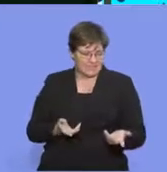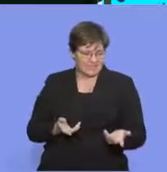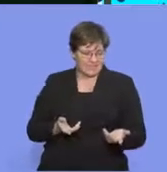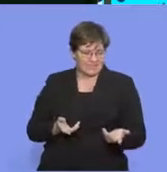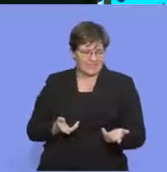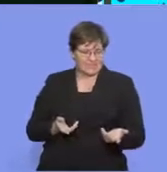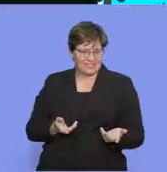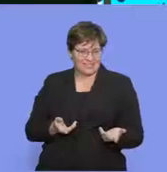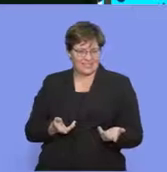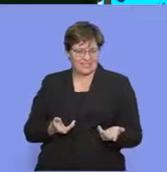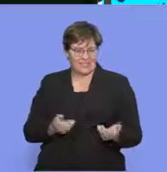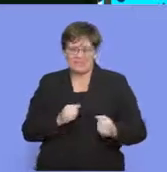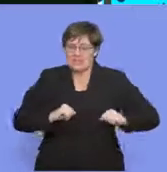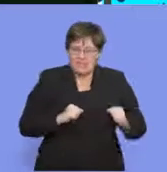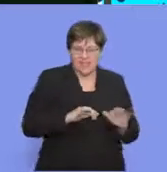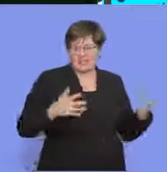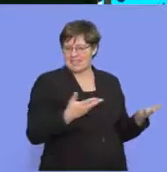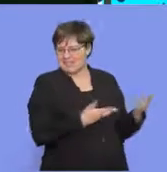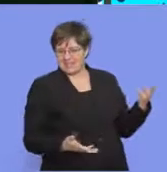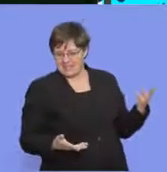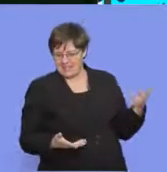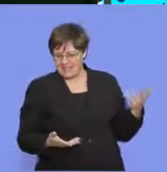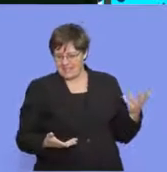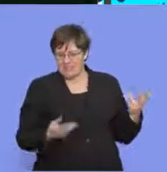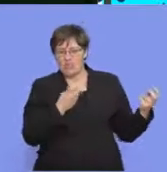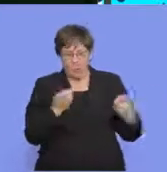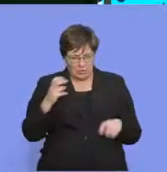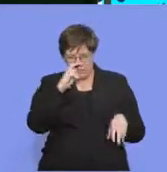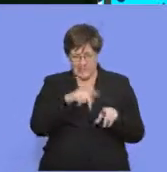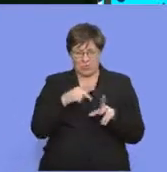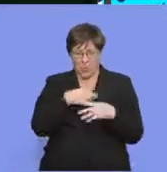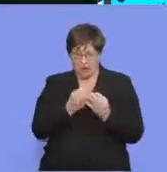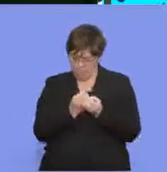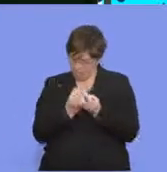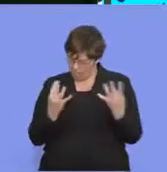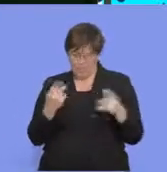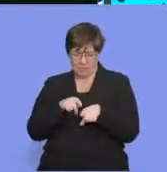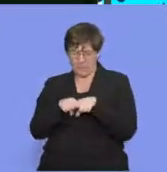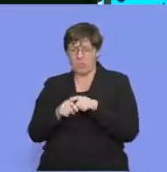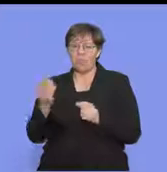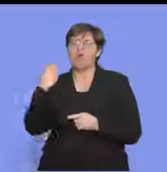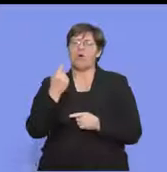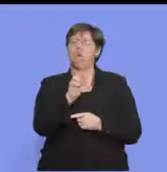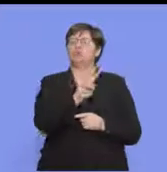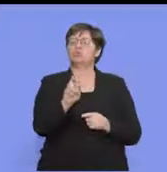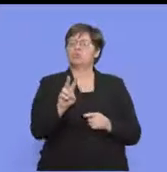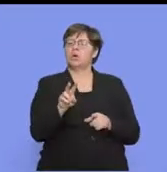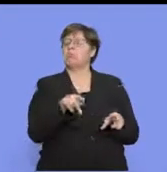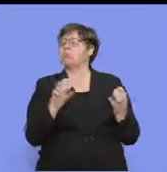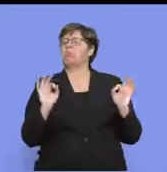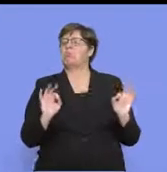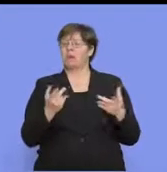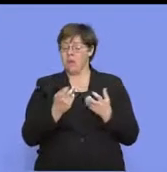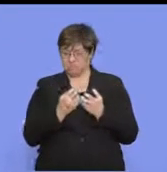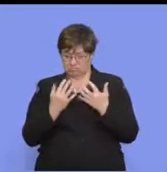need food, they need space, they need water, they need whatever resources to be able to survive. So there will be competition for